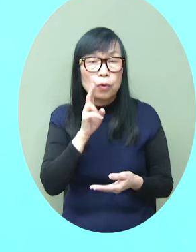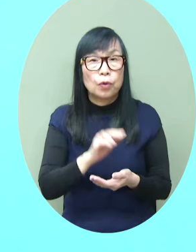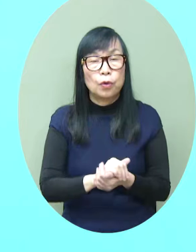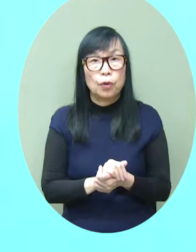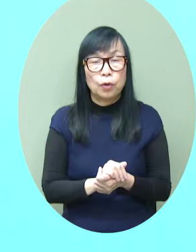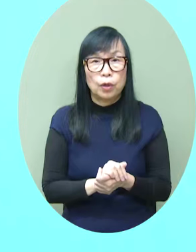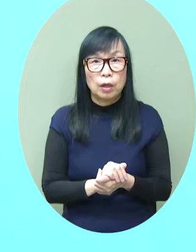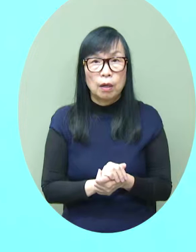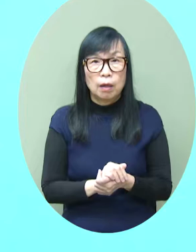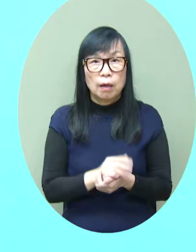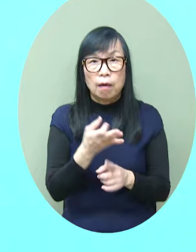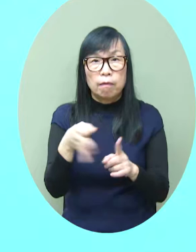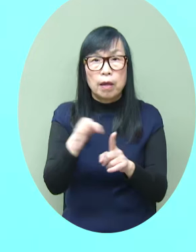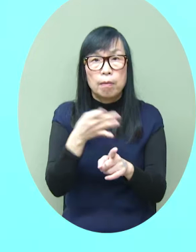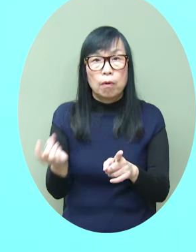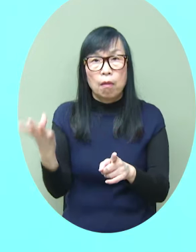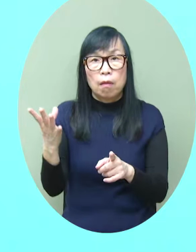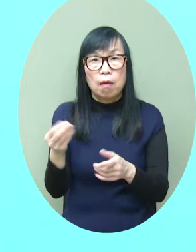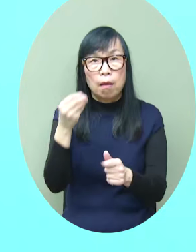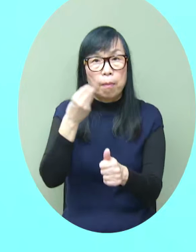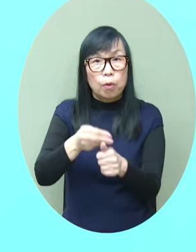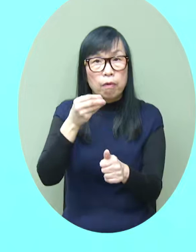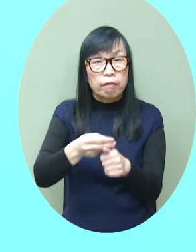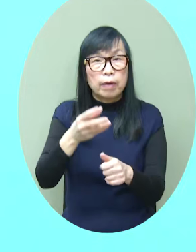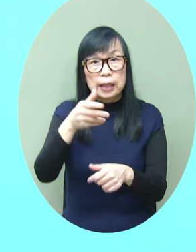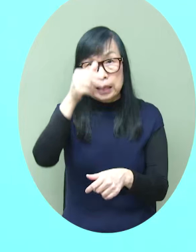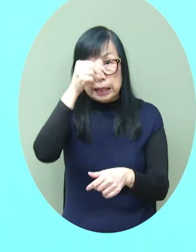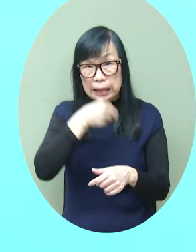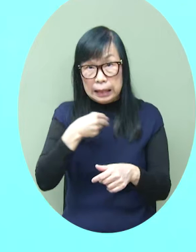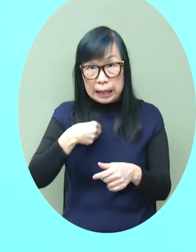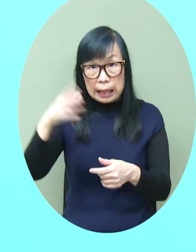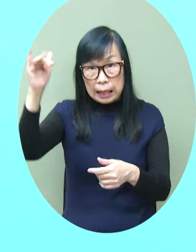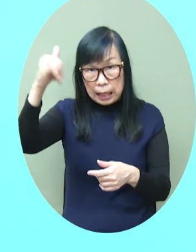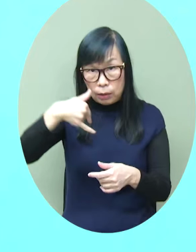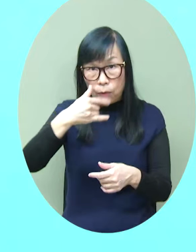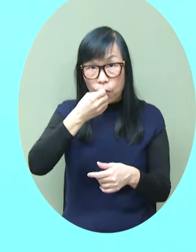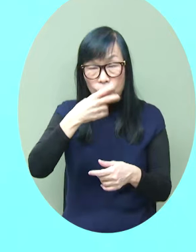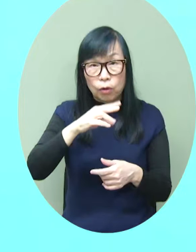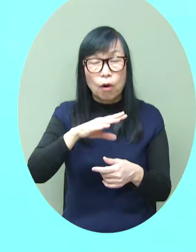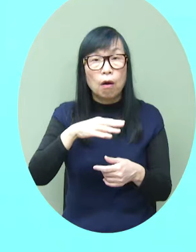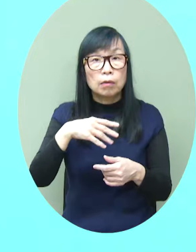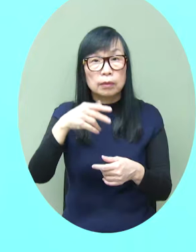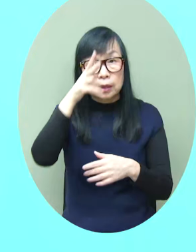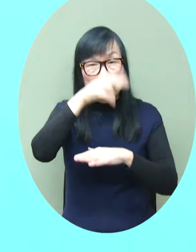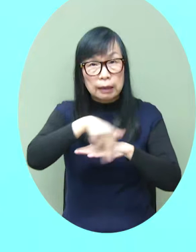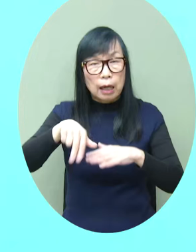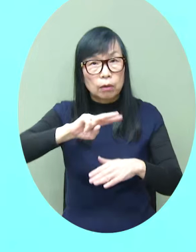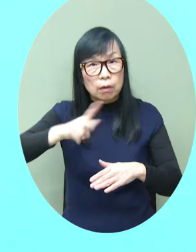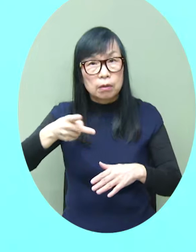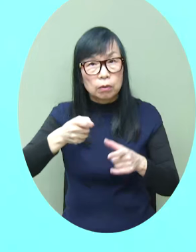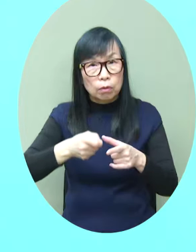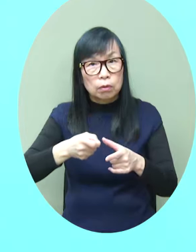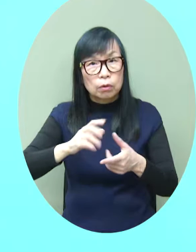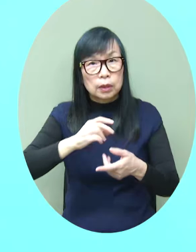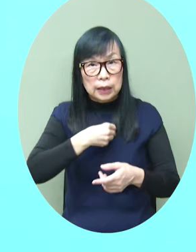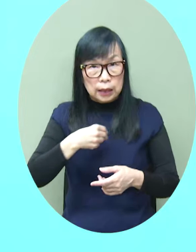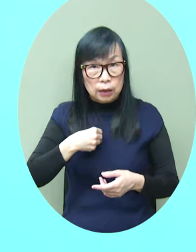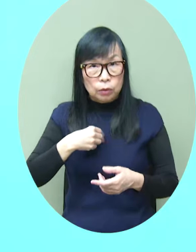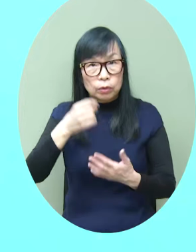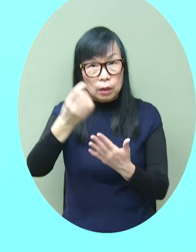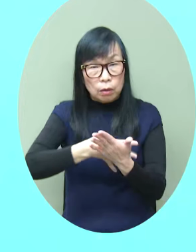to improve Hong Kong's healthcare system. So all these are the basis of my confidence going forward, let alone